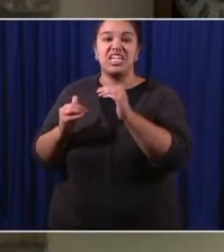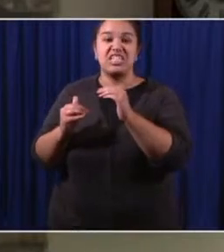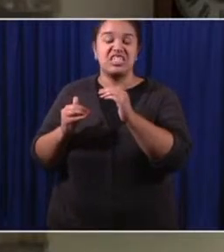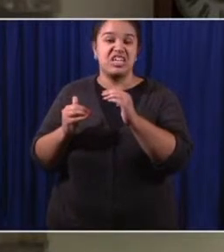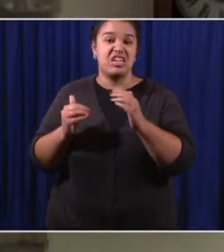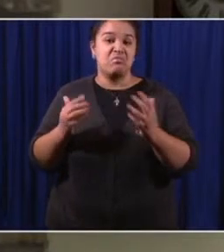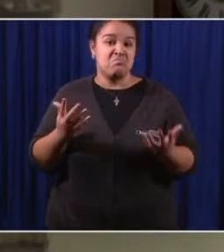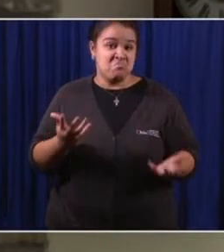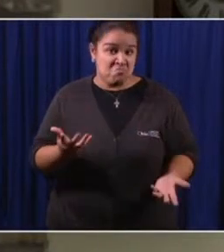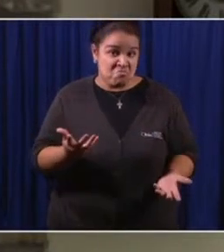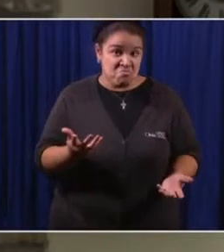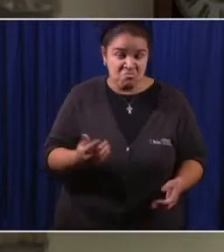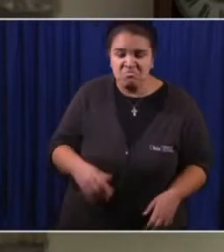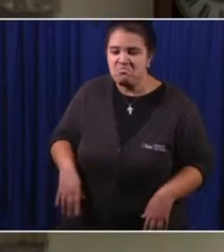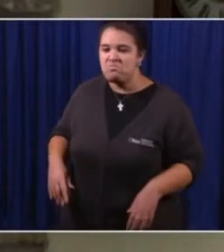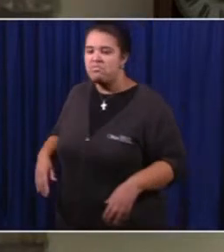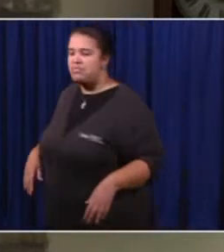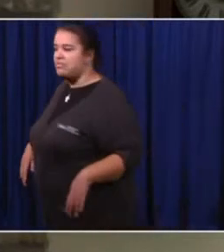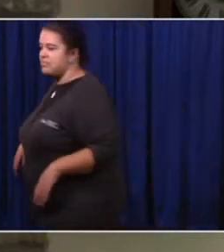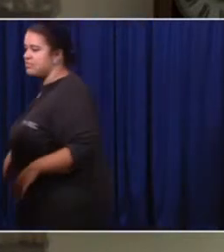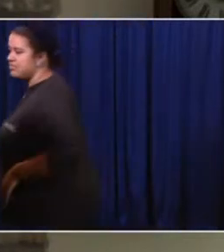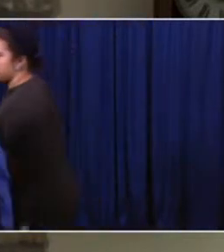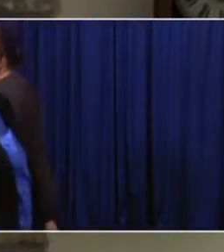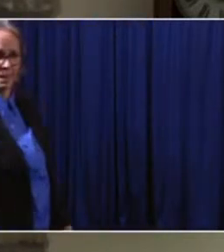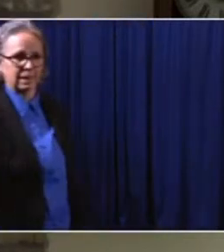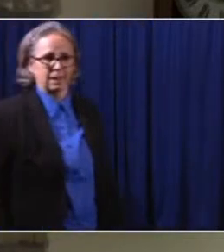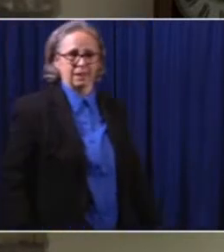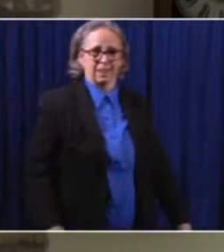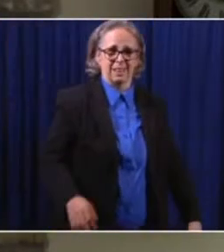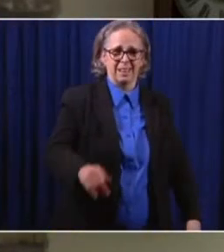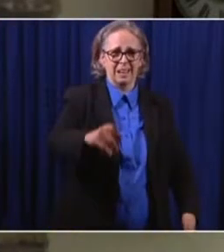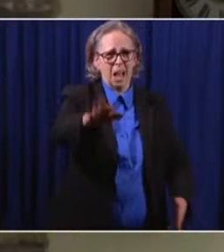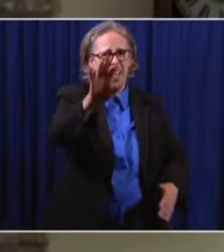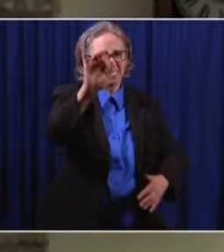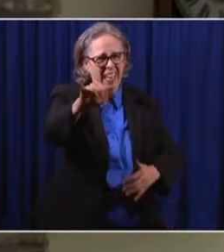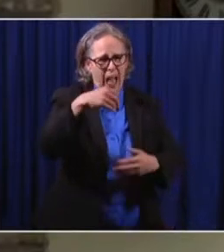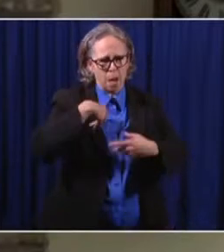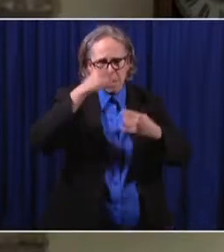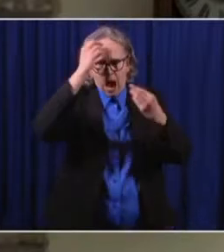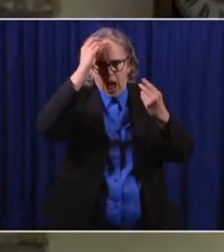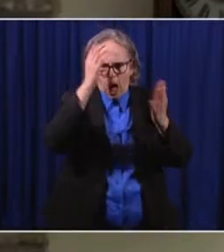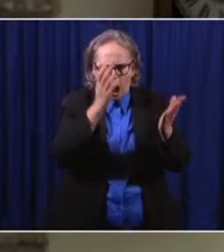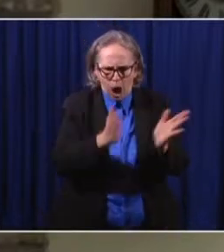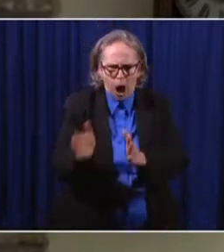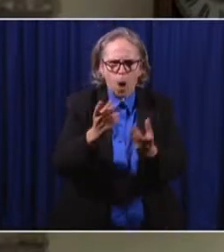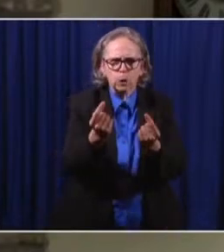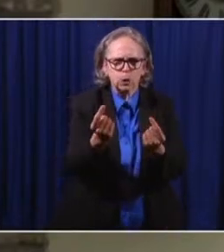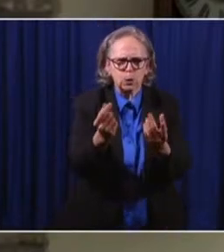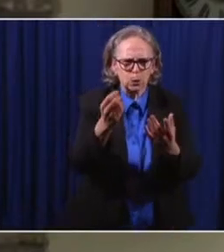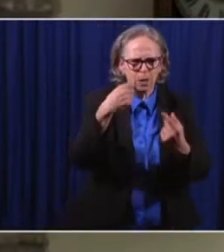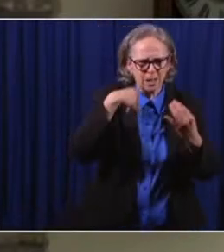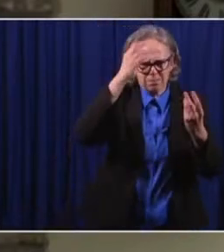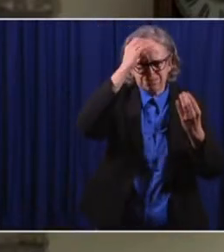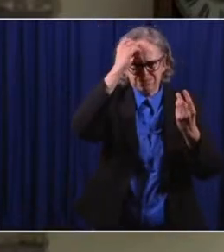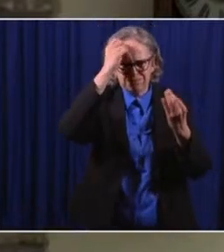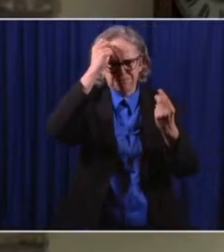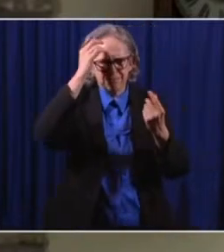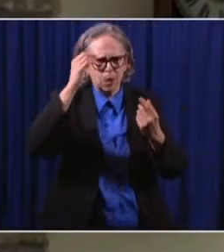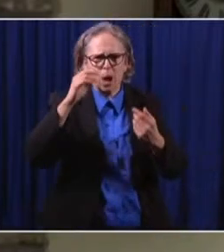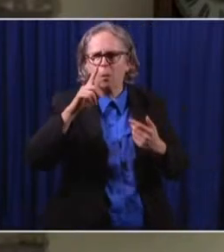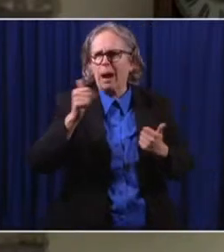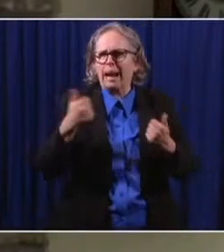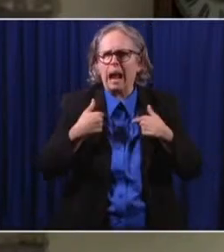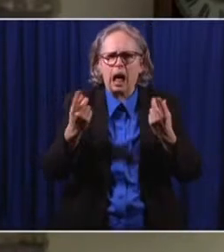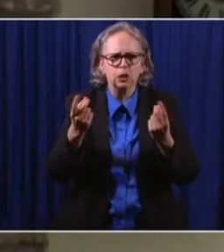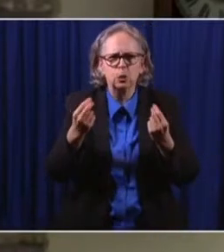Max, I've thought about a lot of different things. And frankly, I continue to think about, what else can we do? What else can